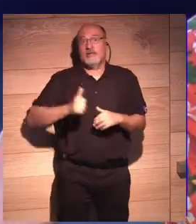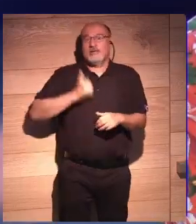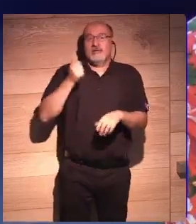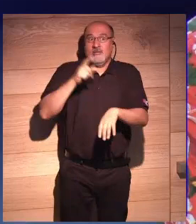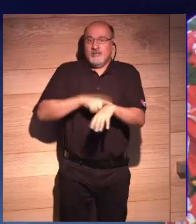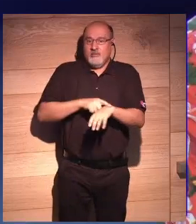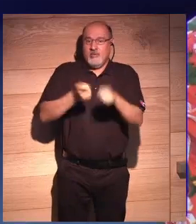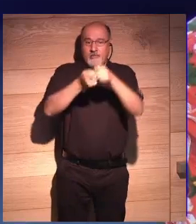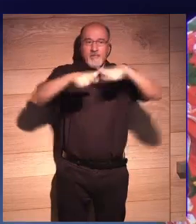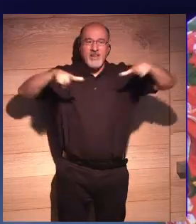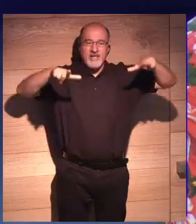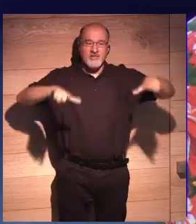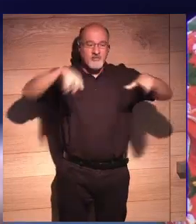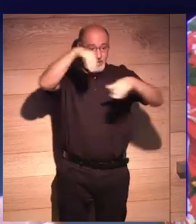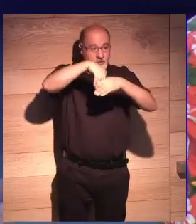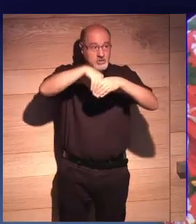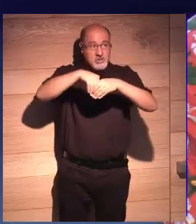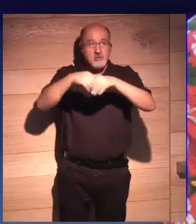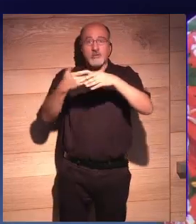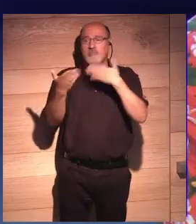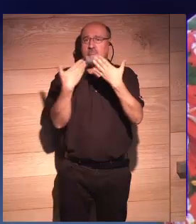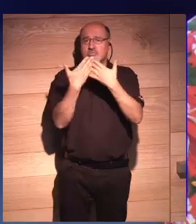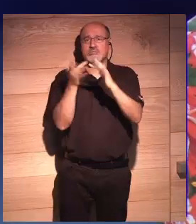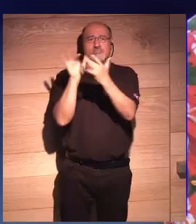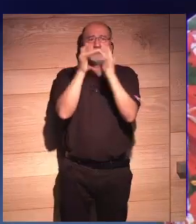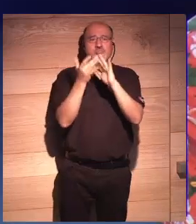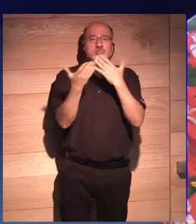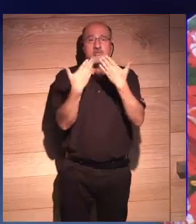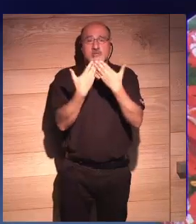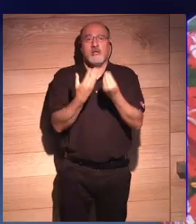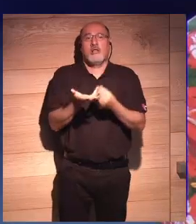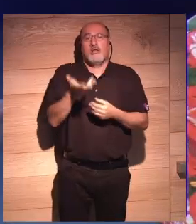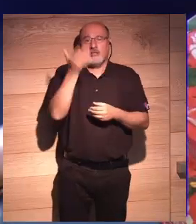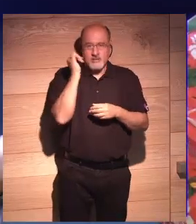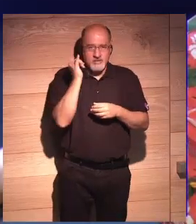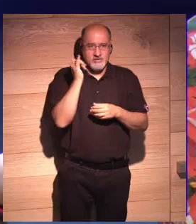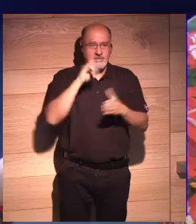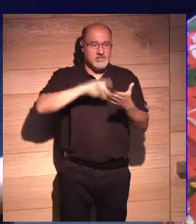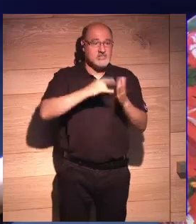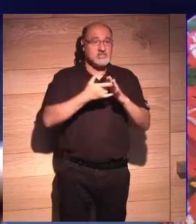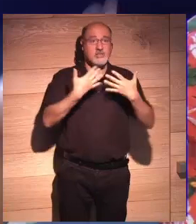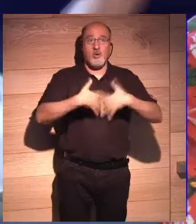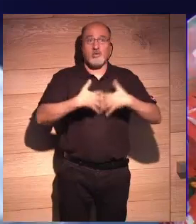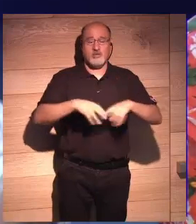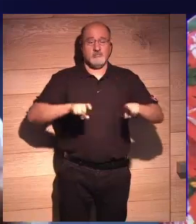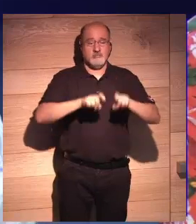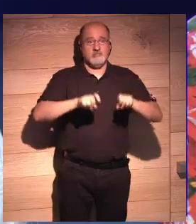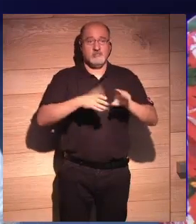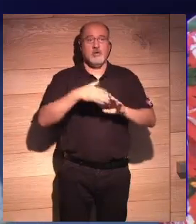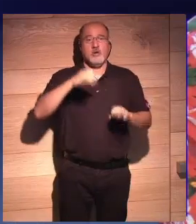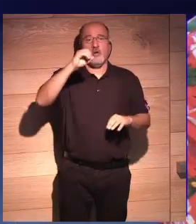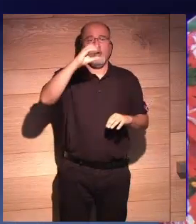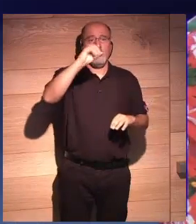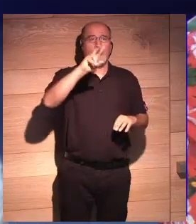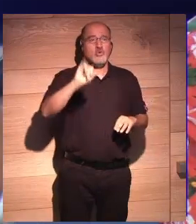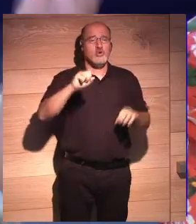And at the same time, we saw that there were content platforms that we have to talk to, too. There were operational systems, we